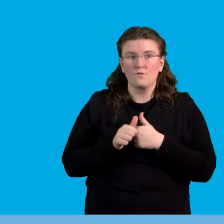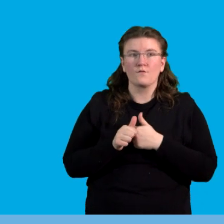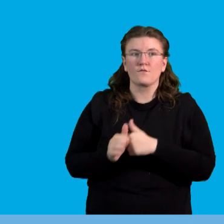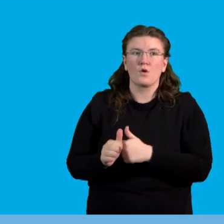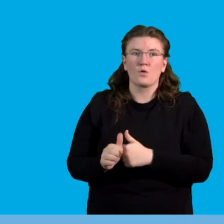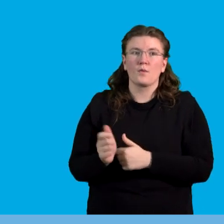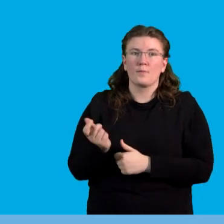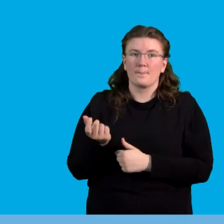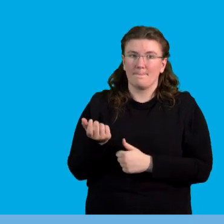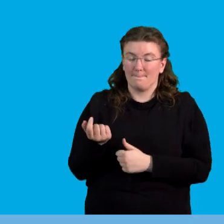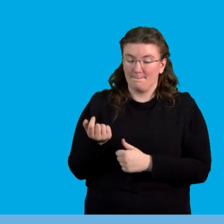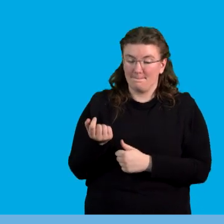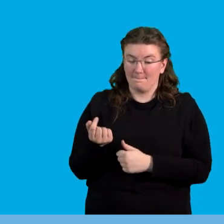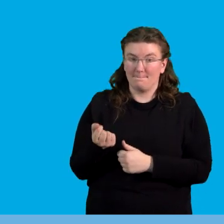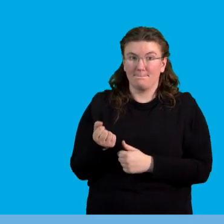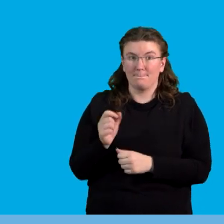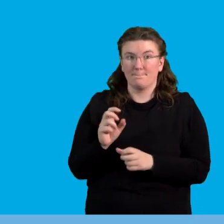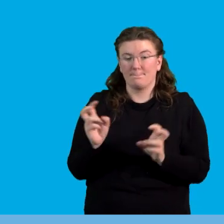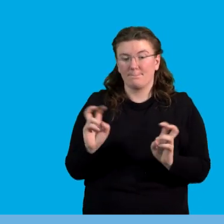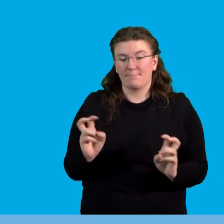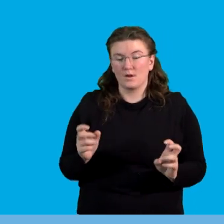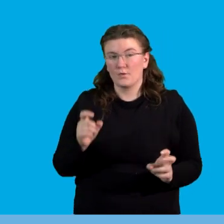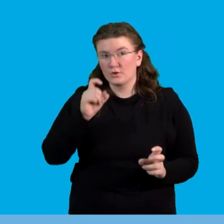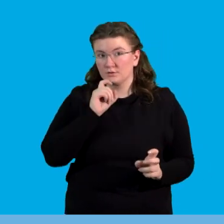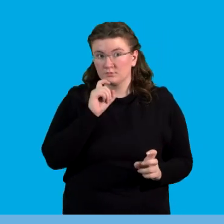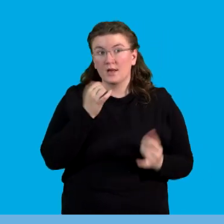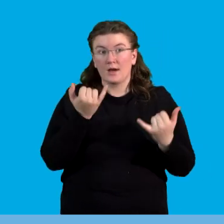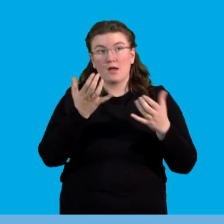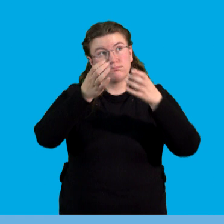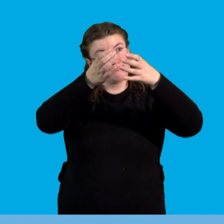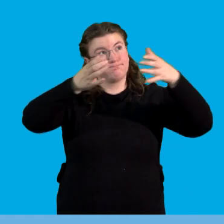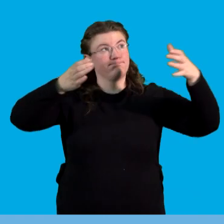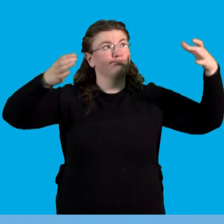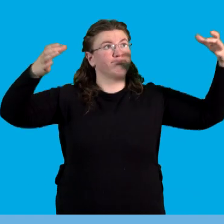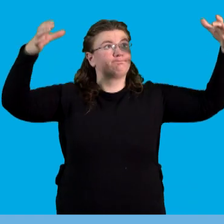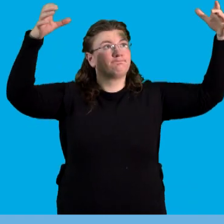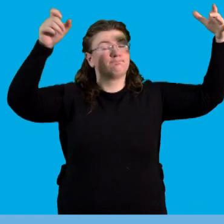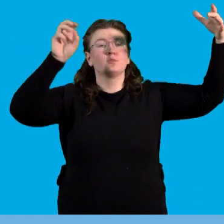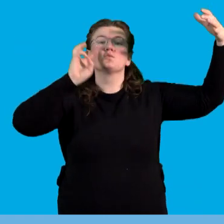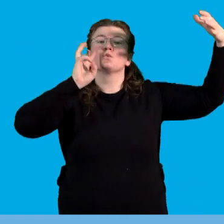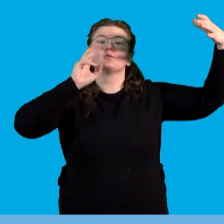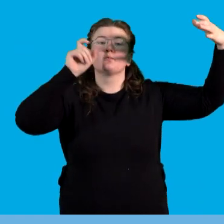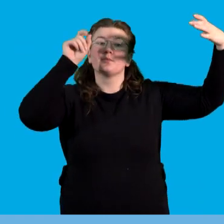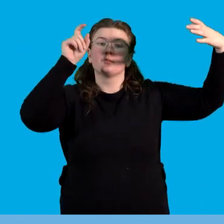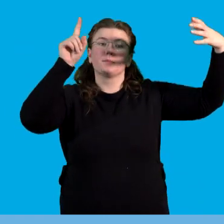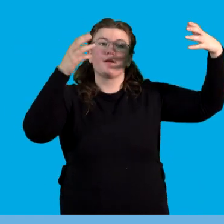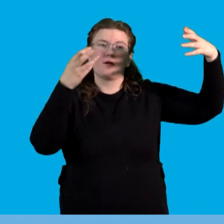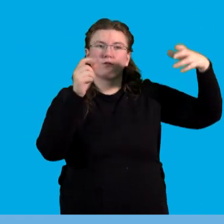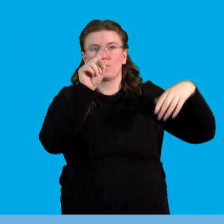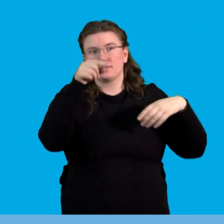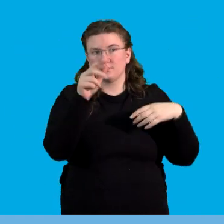with the cost of power consumption, we are told that we have a geyser that is rated